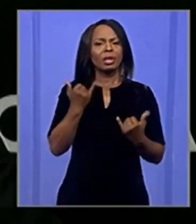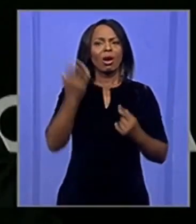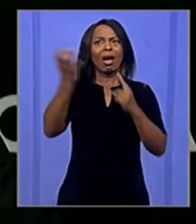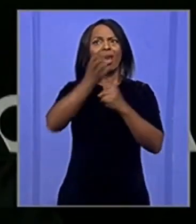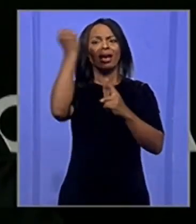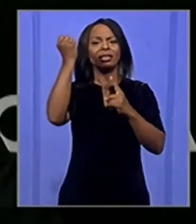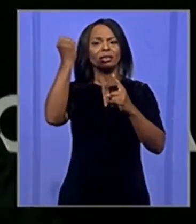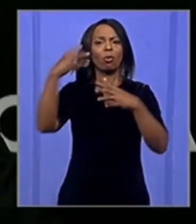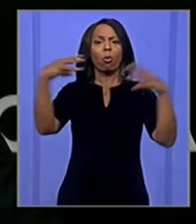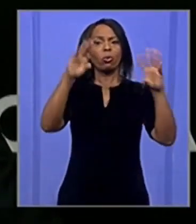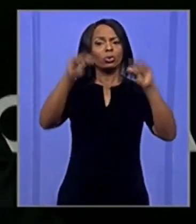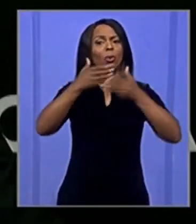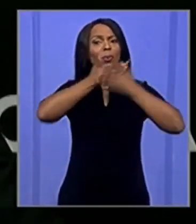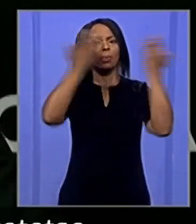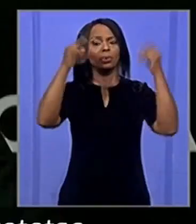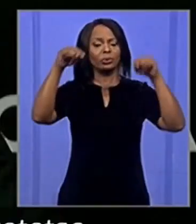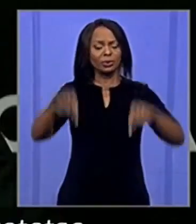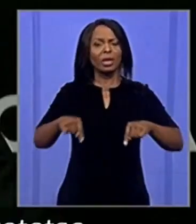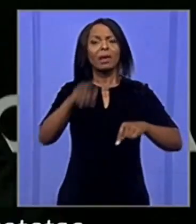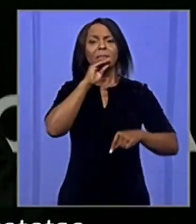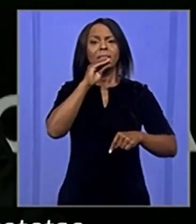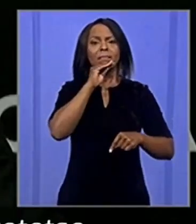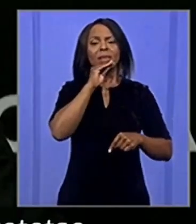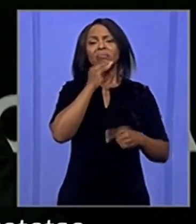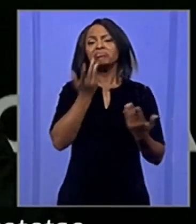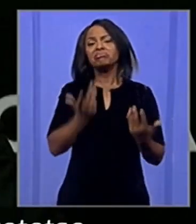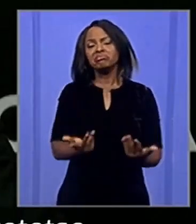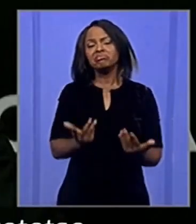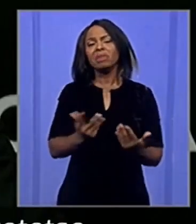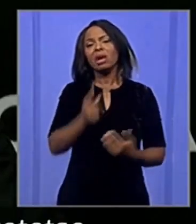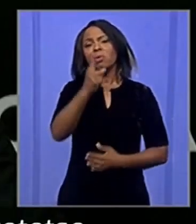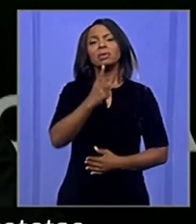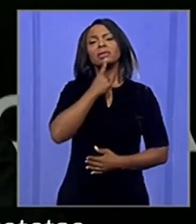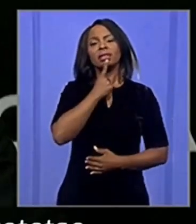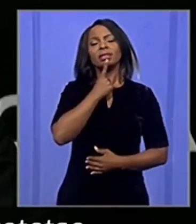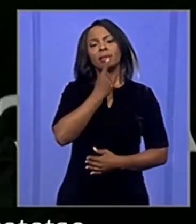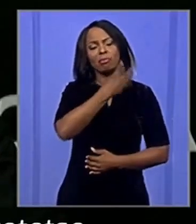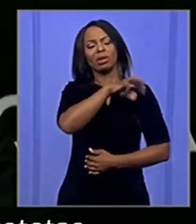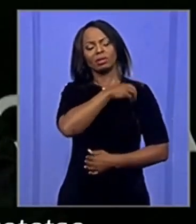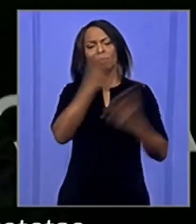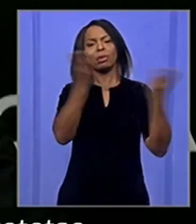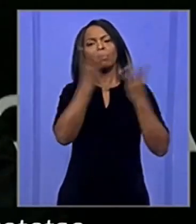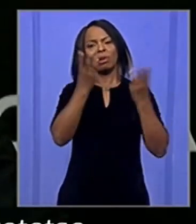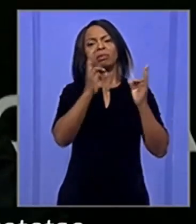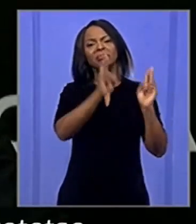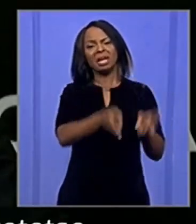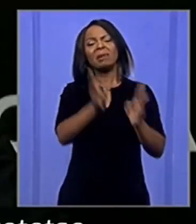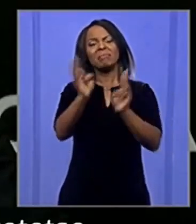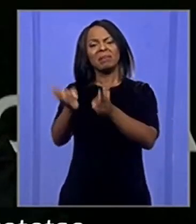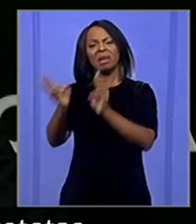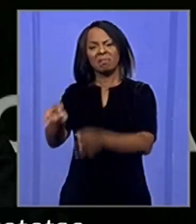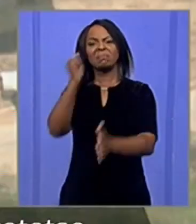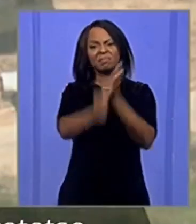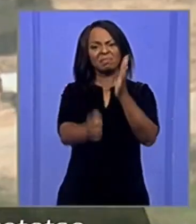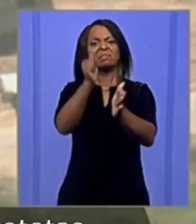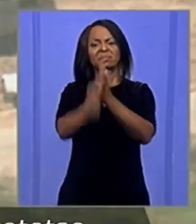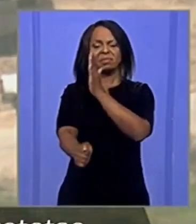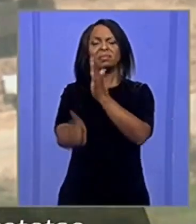a ceasefire today, it means that, you know, another 1,000 Palestinians will be either killed or